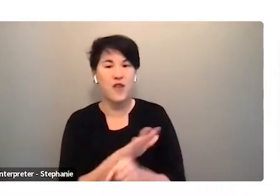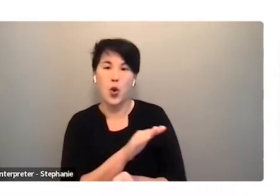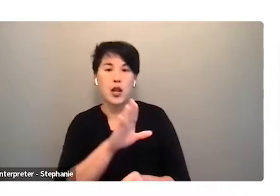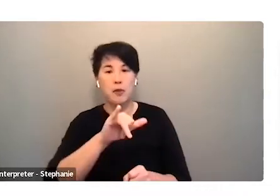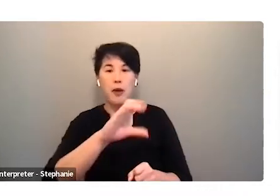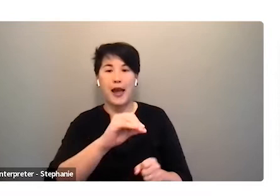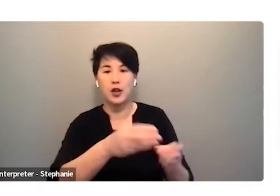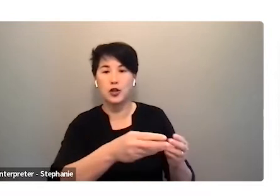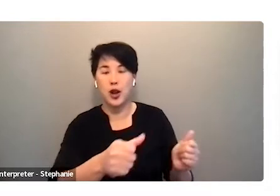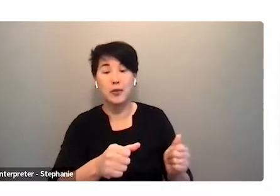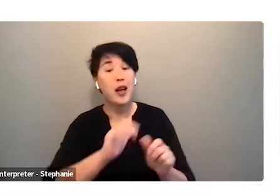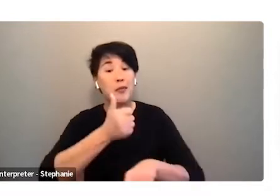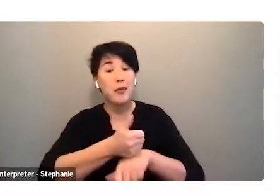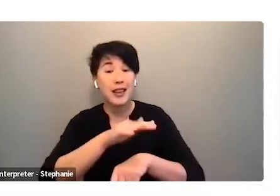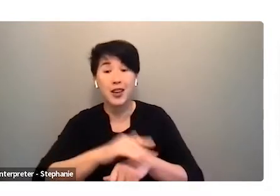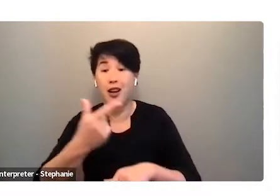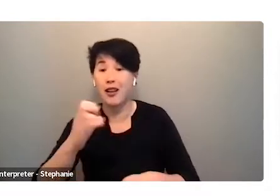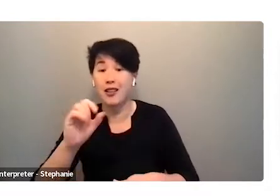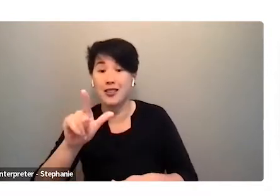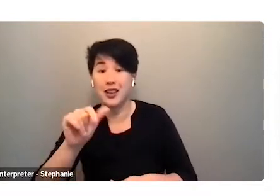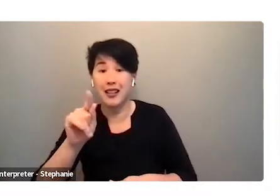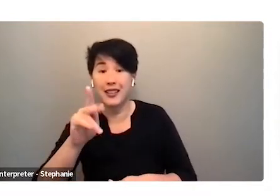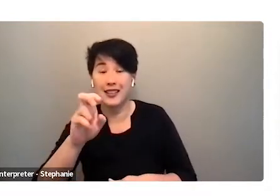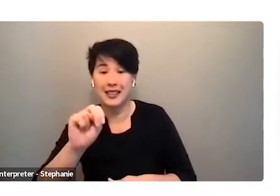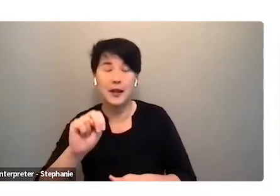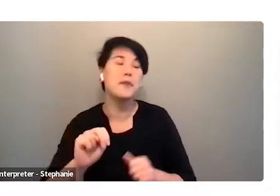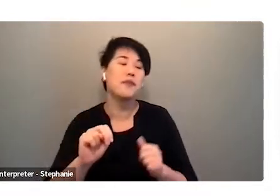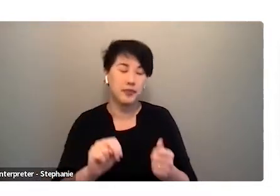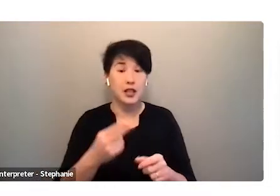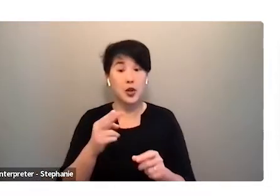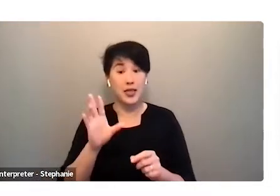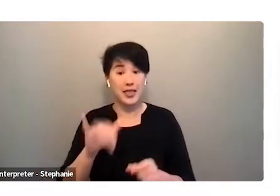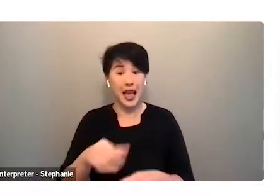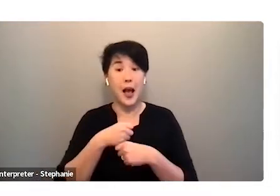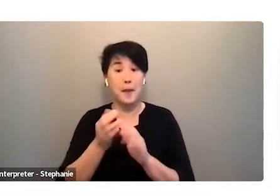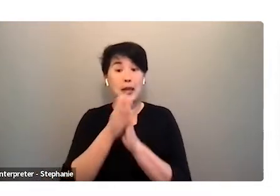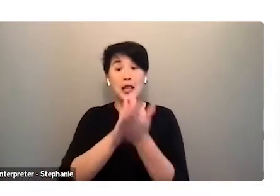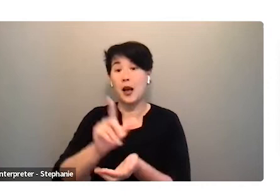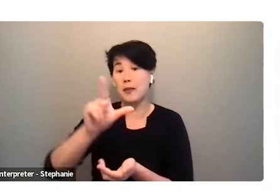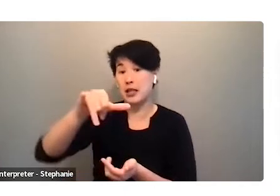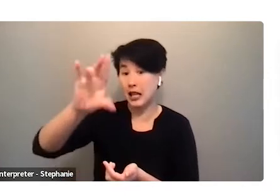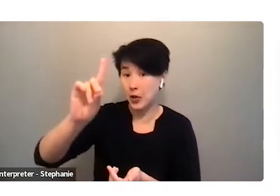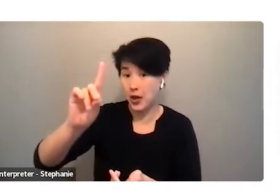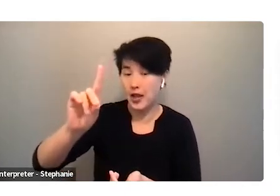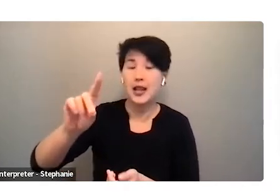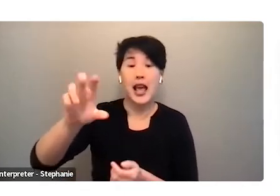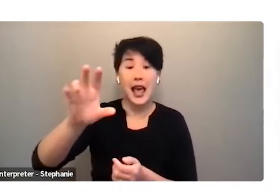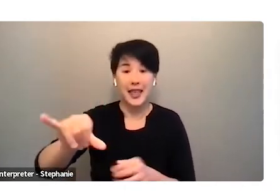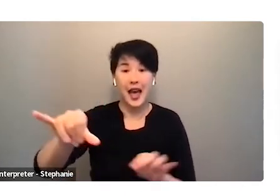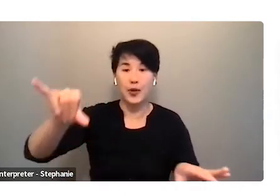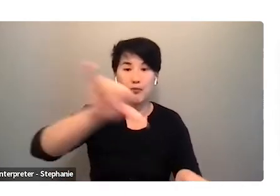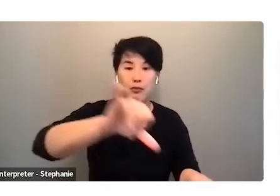and gelatin based. And we make a sort of liquid that we are pouring then to form into the form of